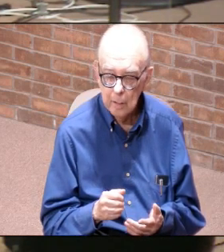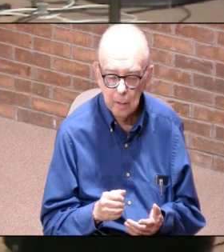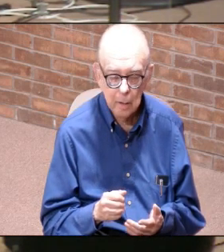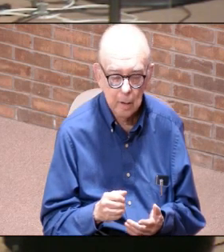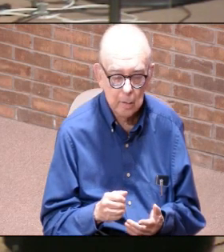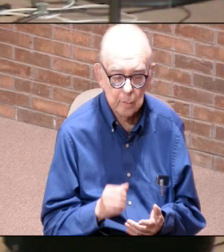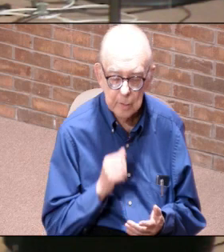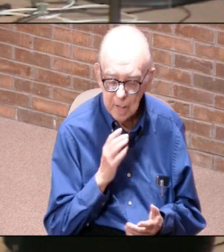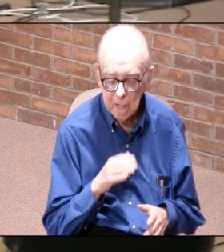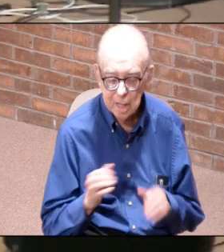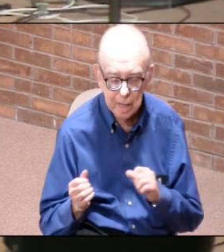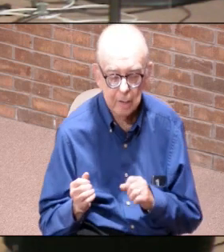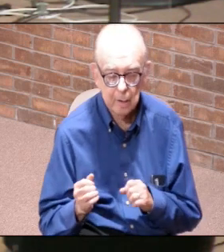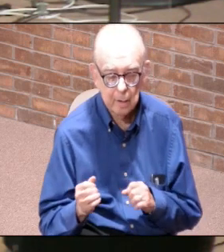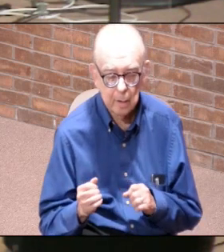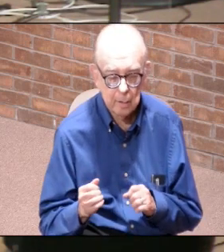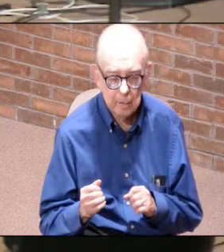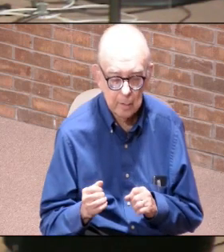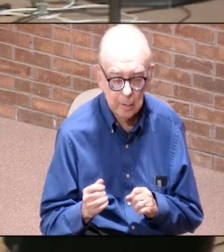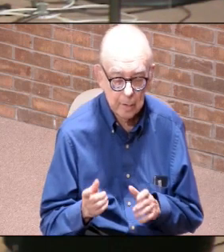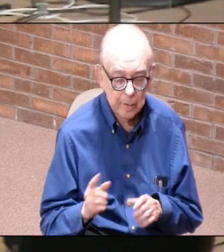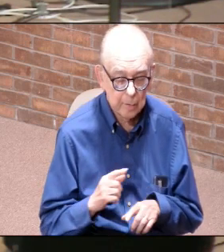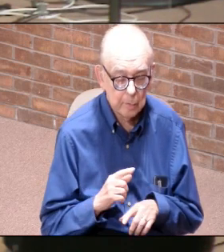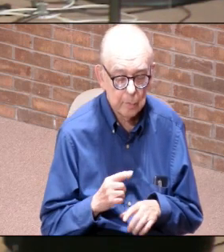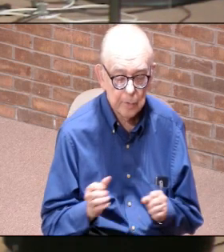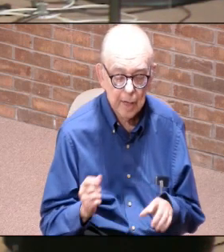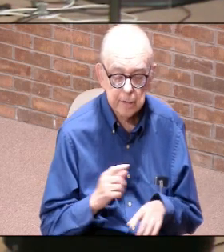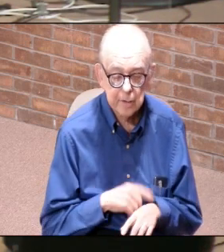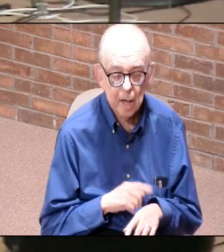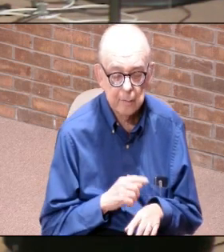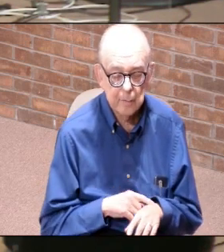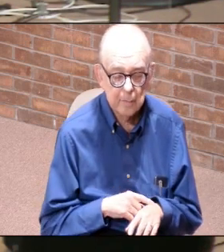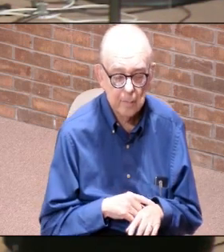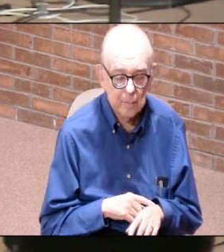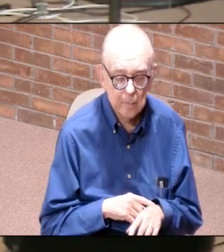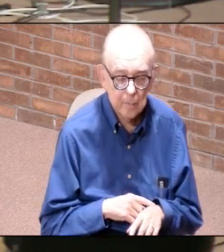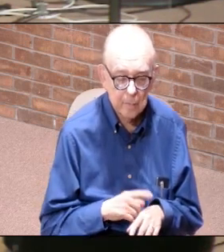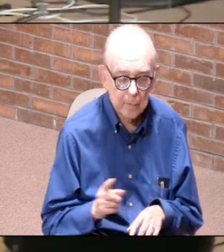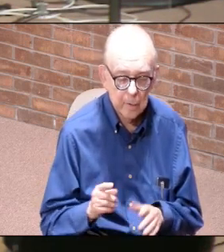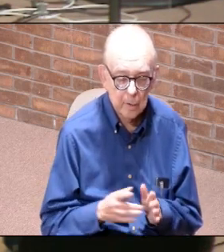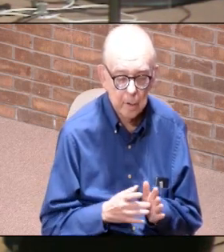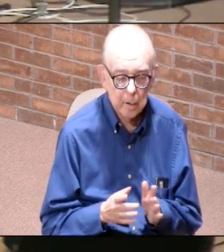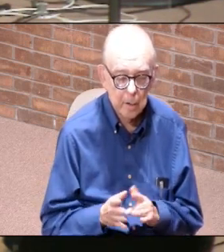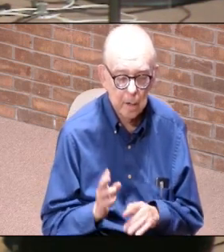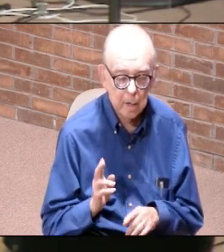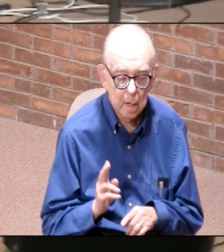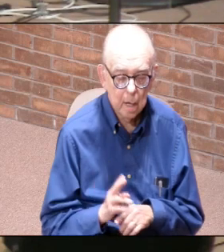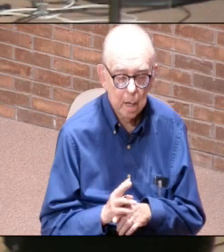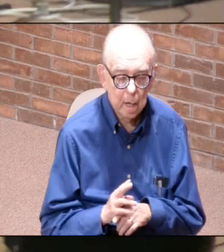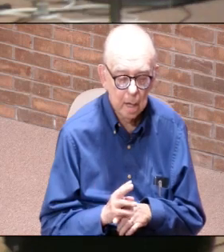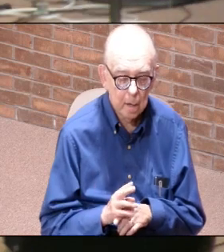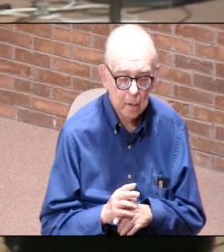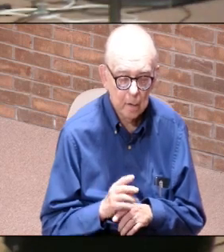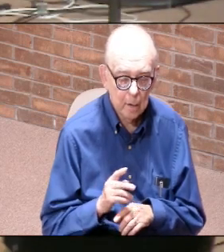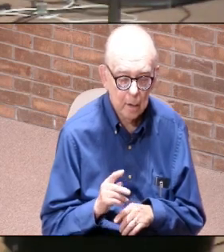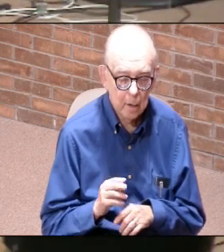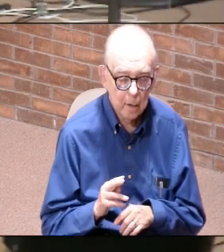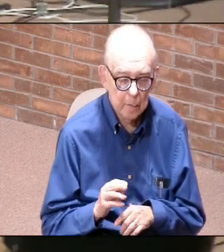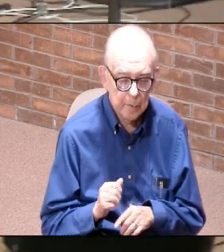go away. They're timeless. And this is where Jesus used the